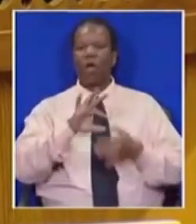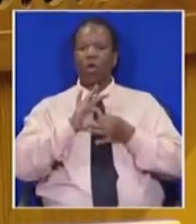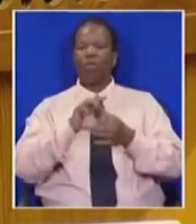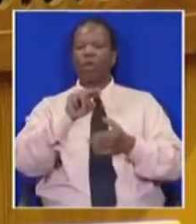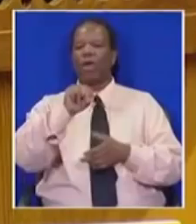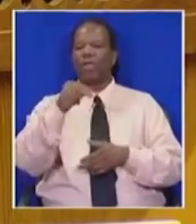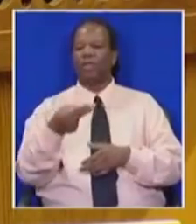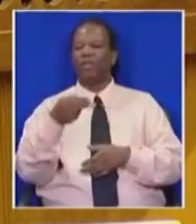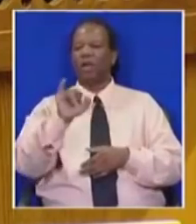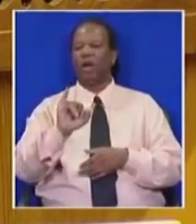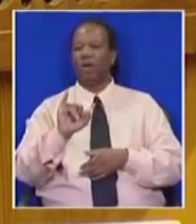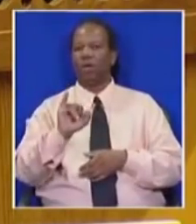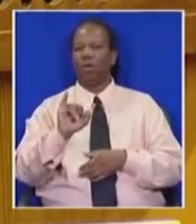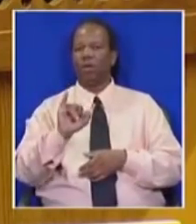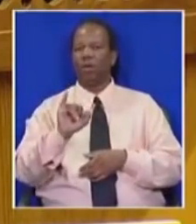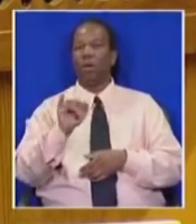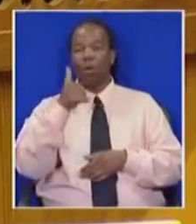address.